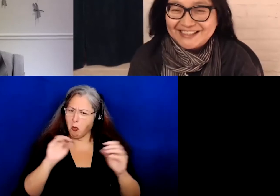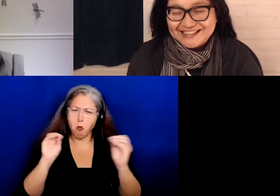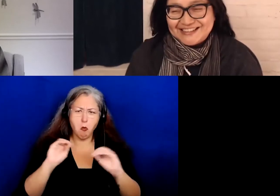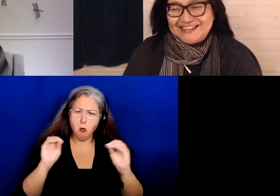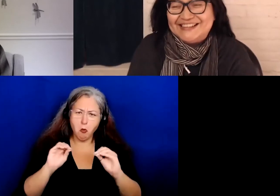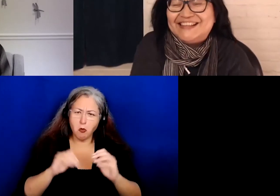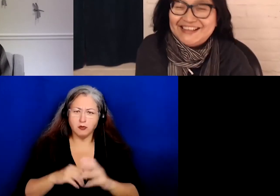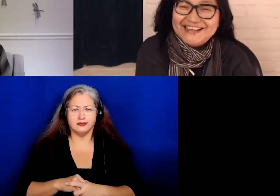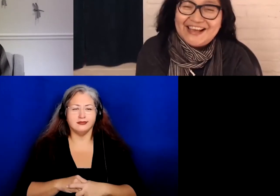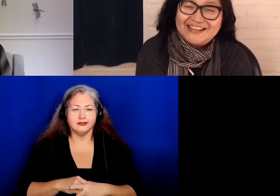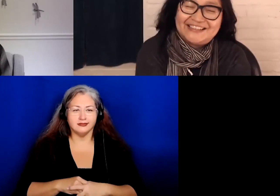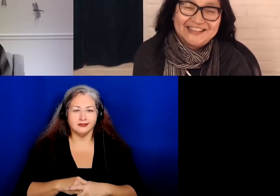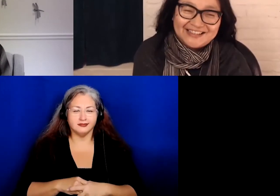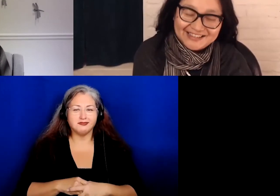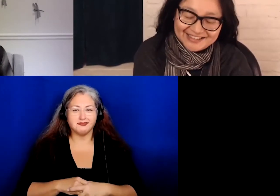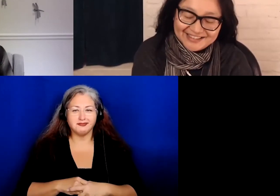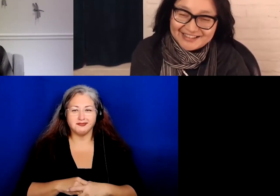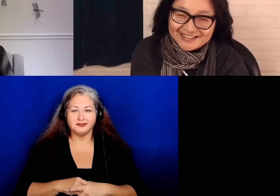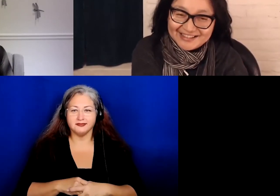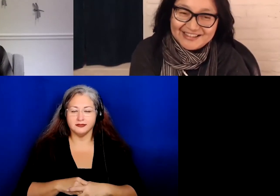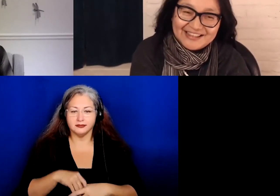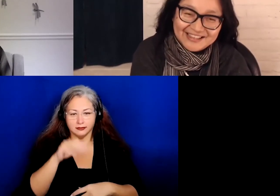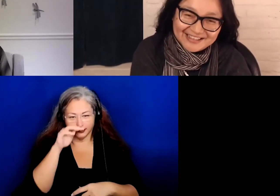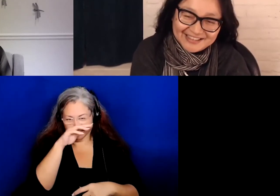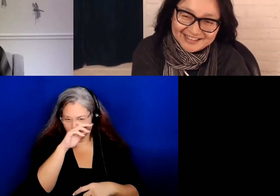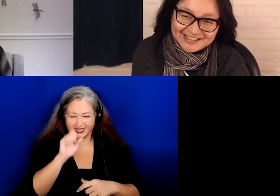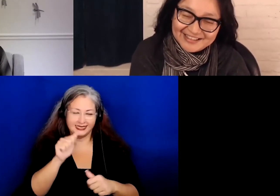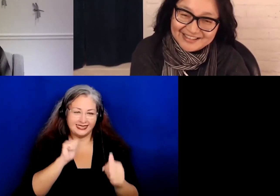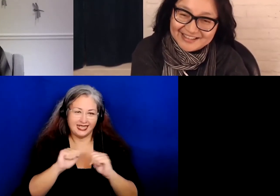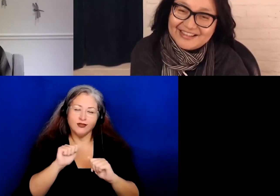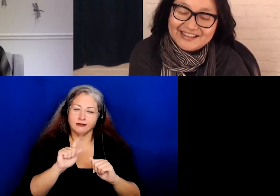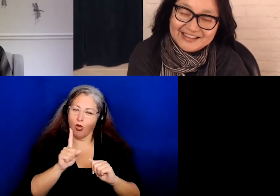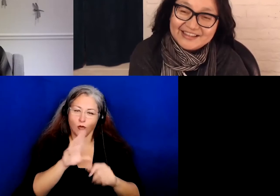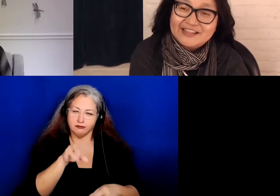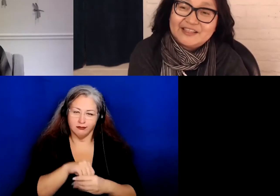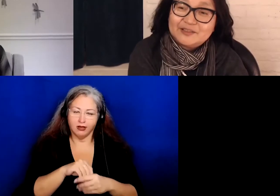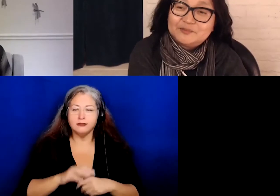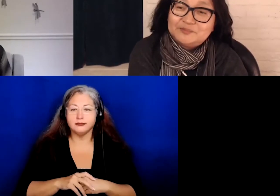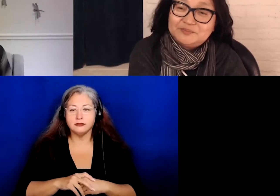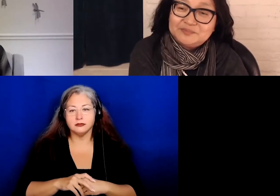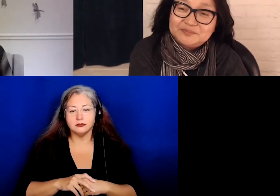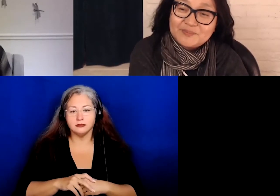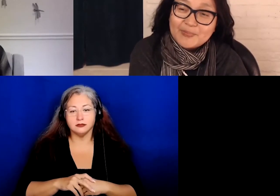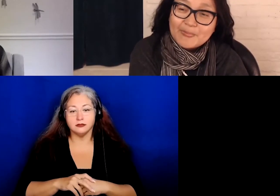suffer. Yeah. Suffering is always a part of it. But yeah, I